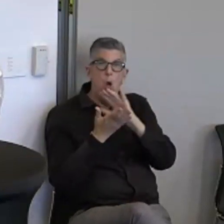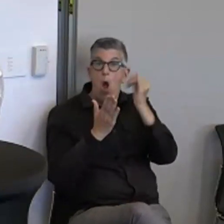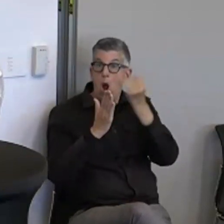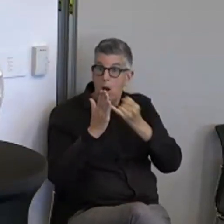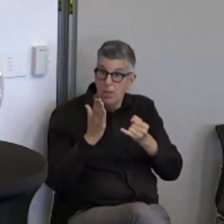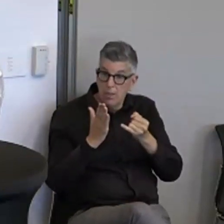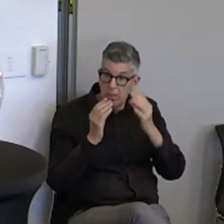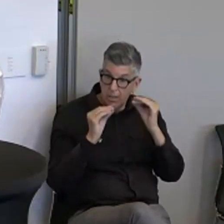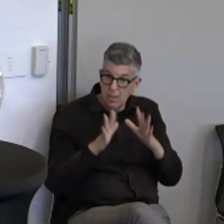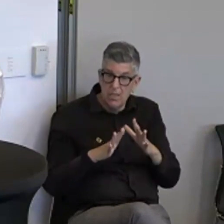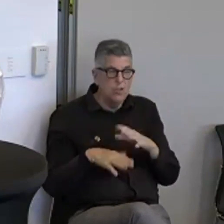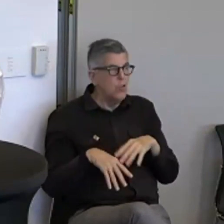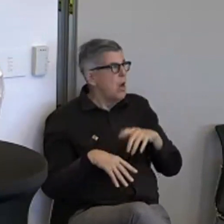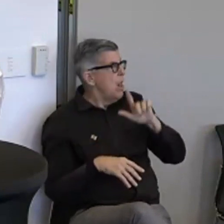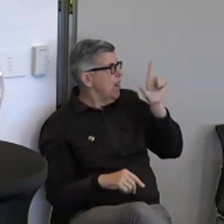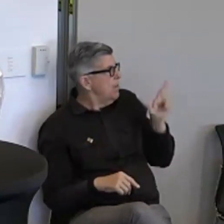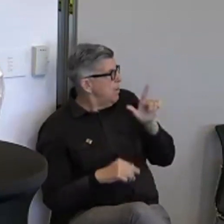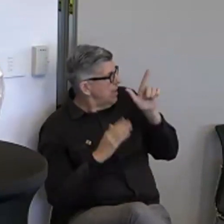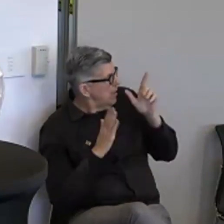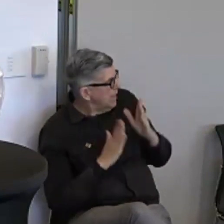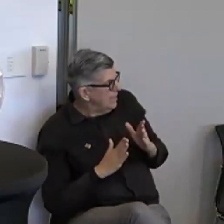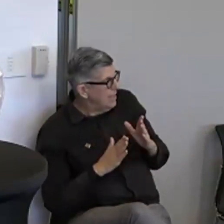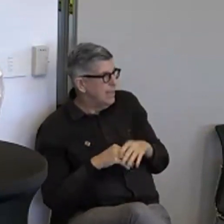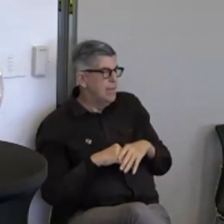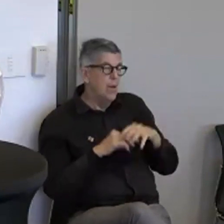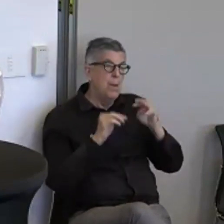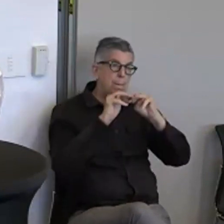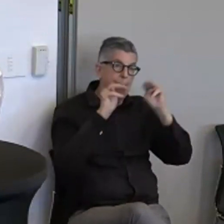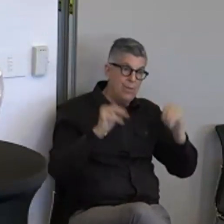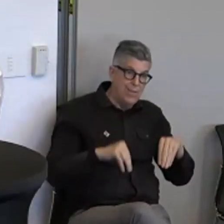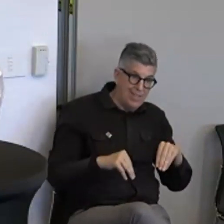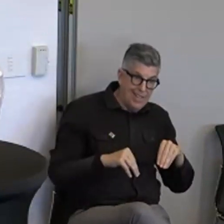teachers, librarians, museum educators.